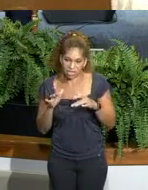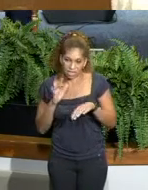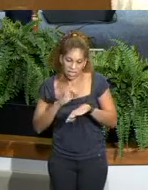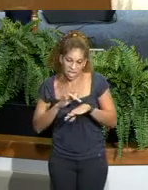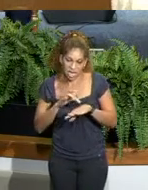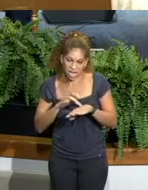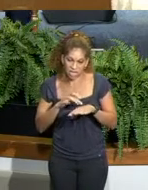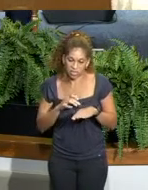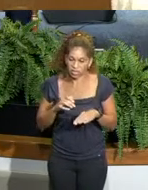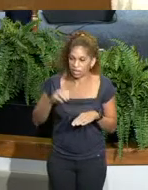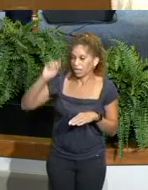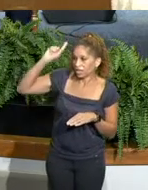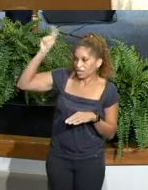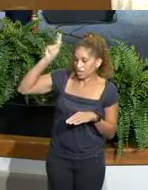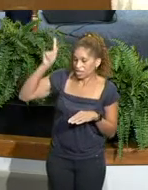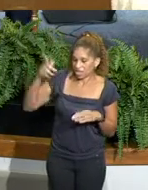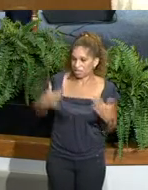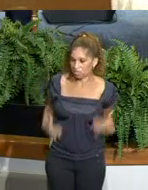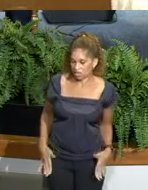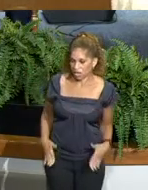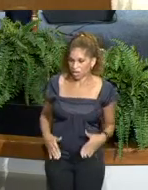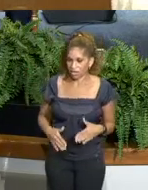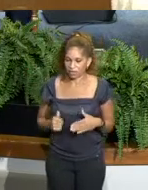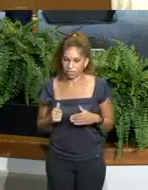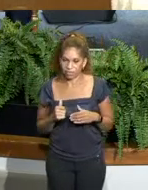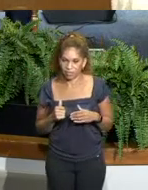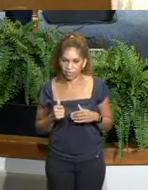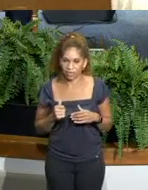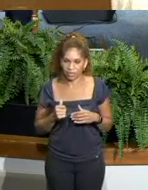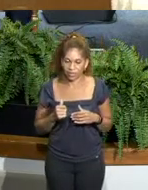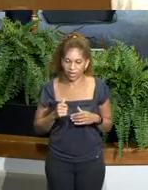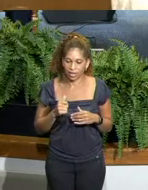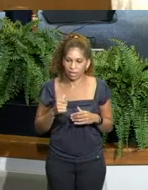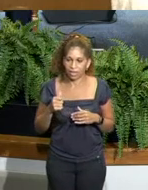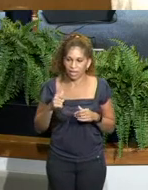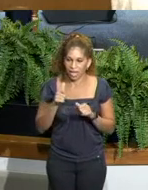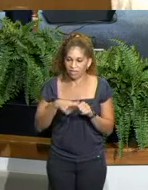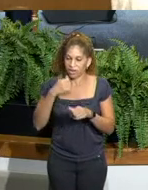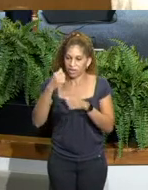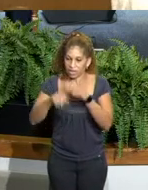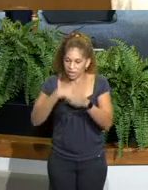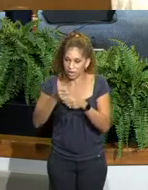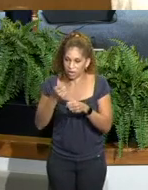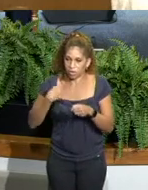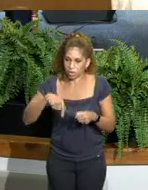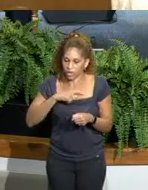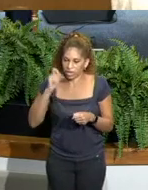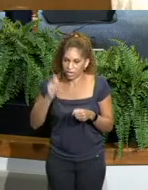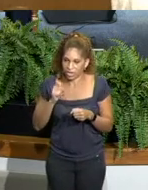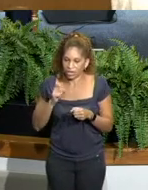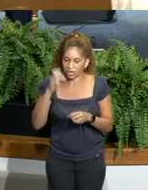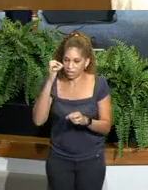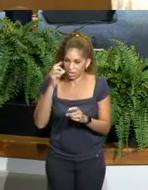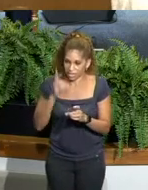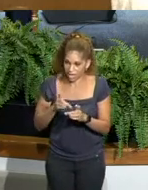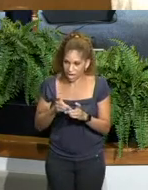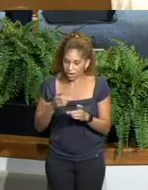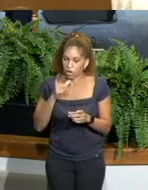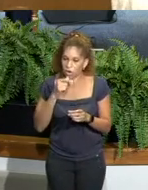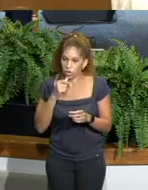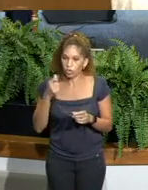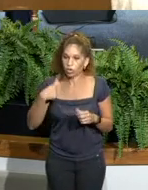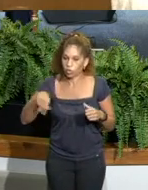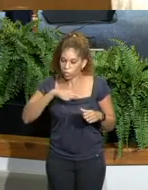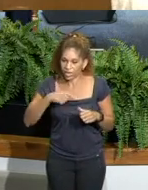garment. Howard Thurman said that in every generation, we got to decide who we stand with. Fannie Lou Hamer said, I got